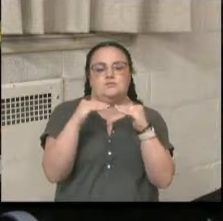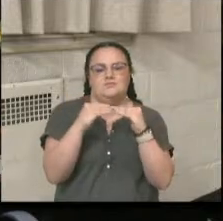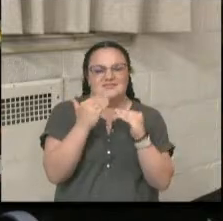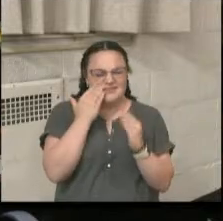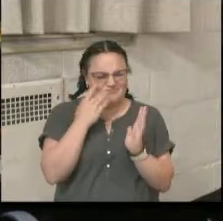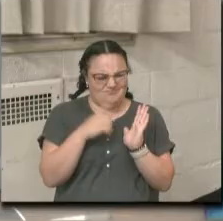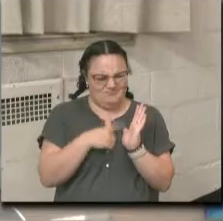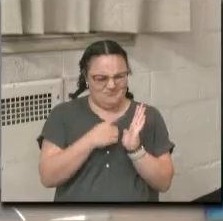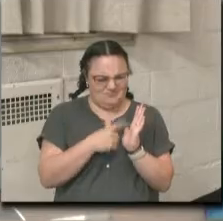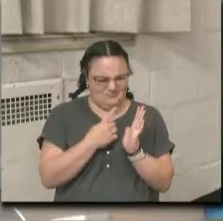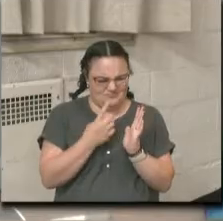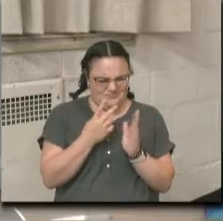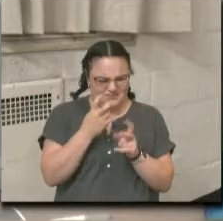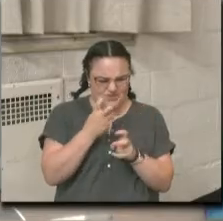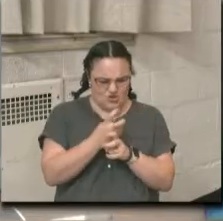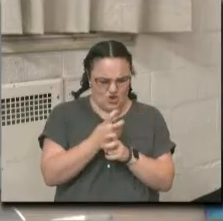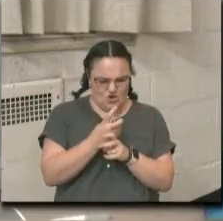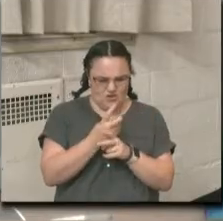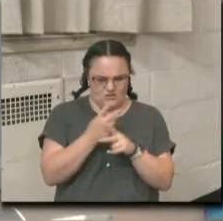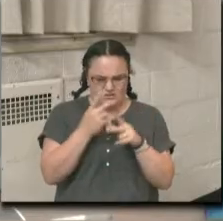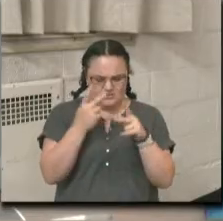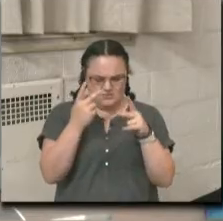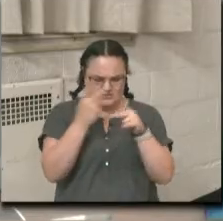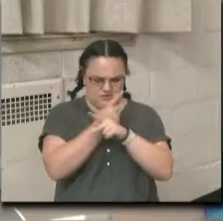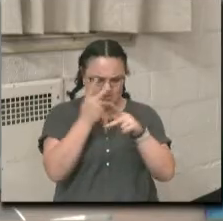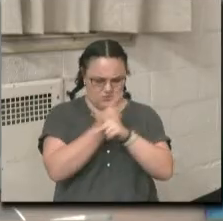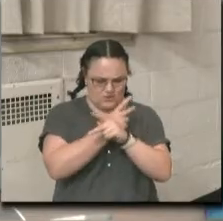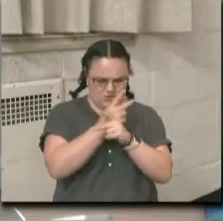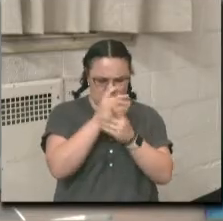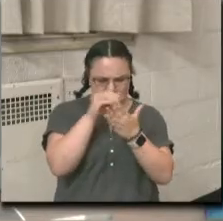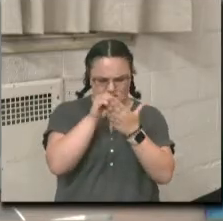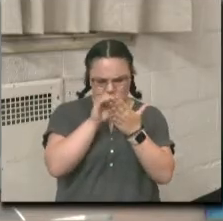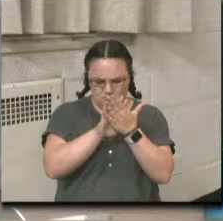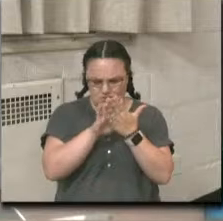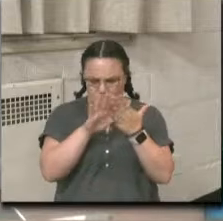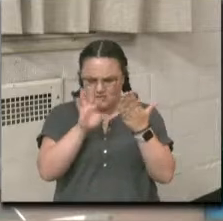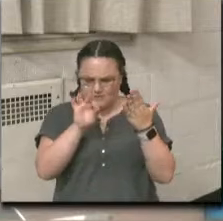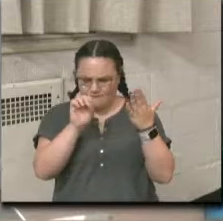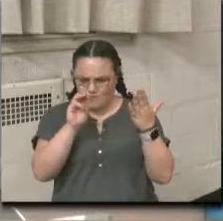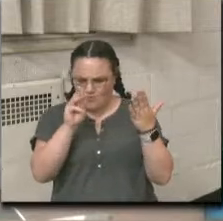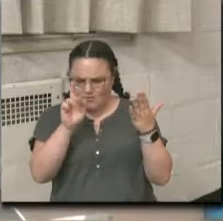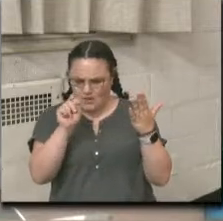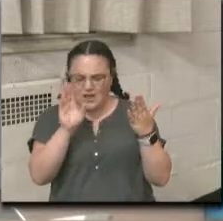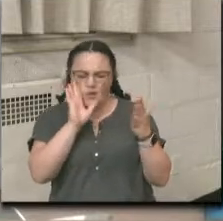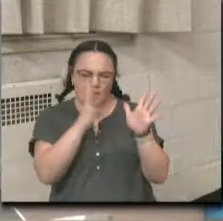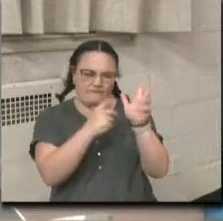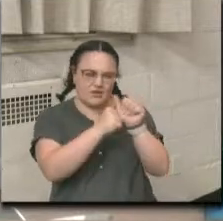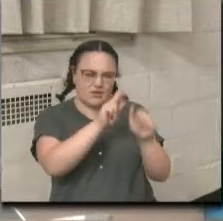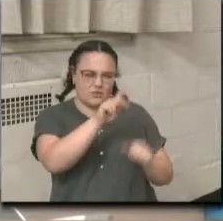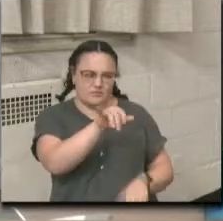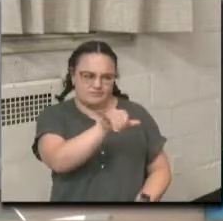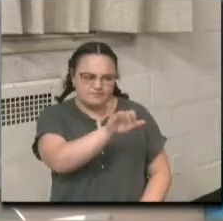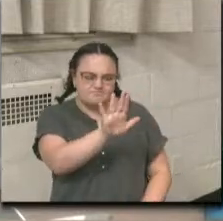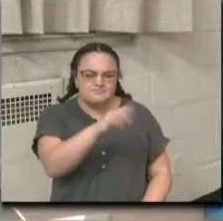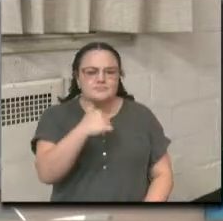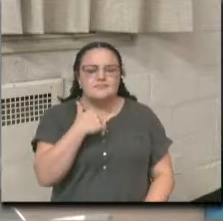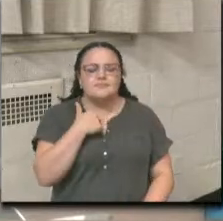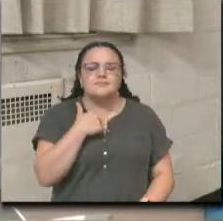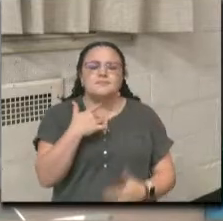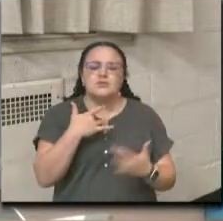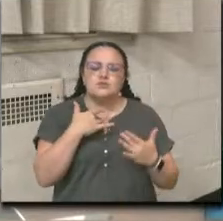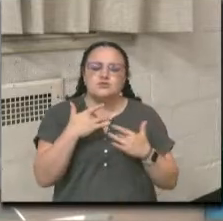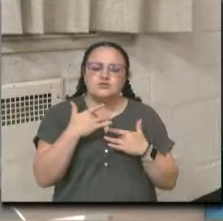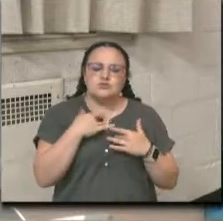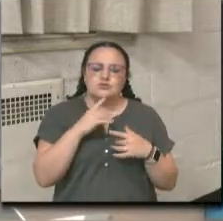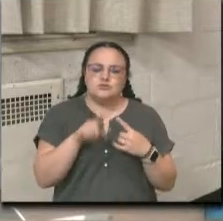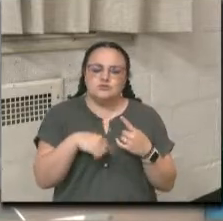it's difficult to track these documents, the formatting here, so I'll follow up as well. But I'm concerned about at least